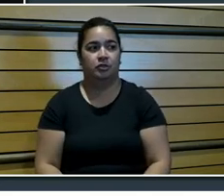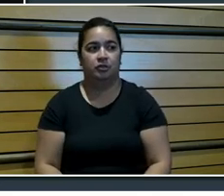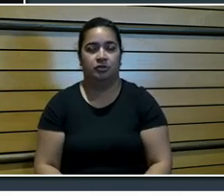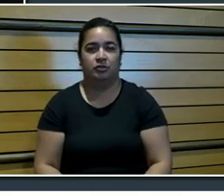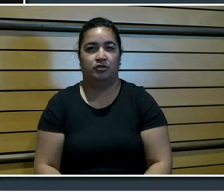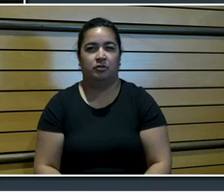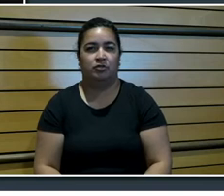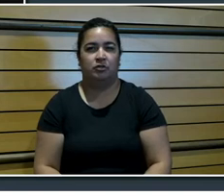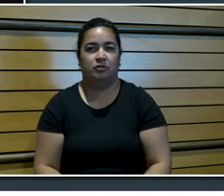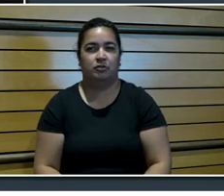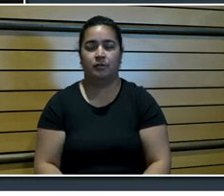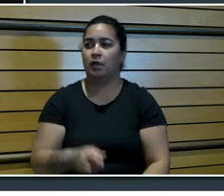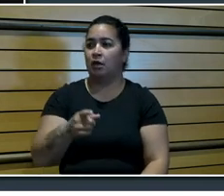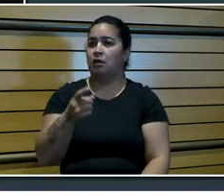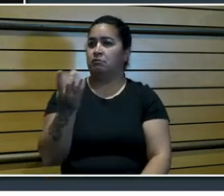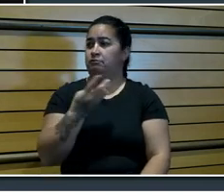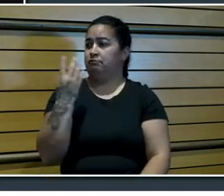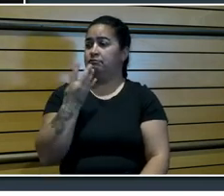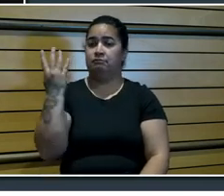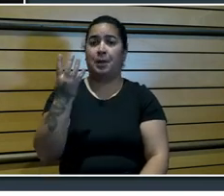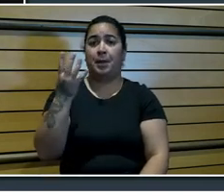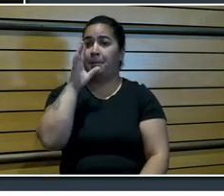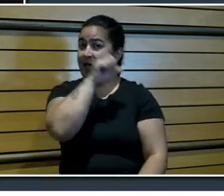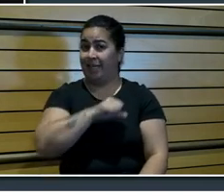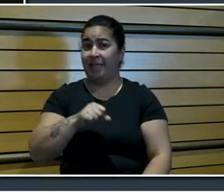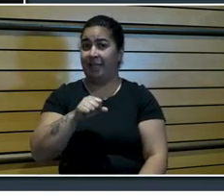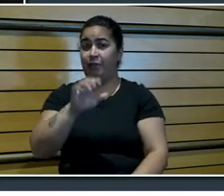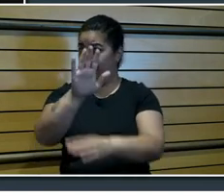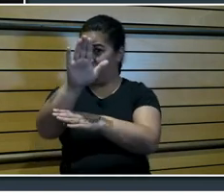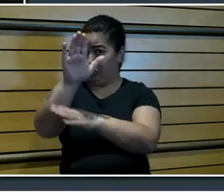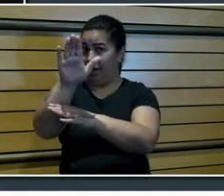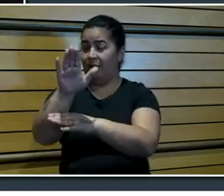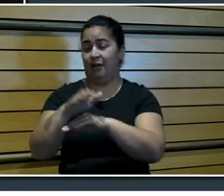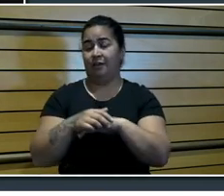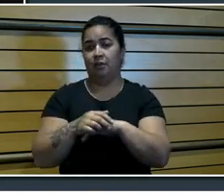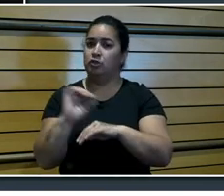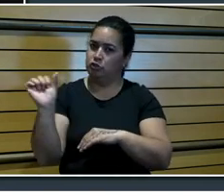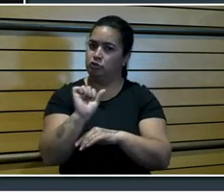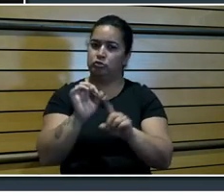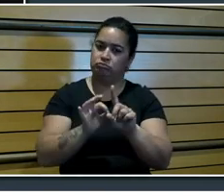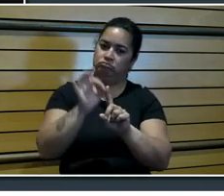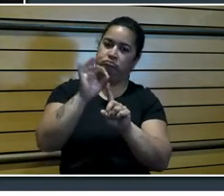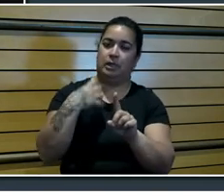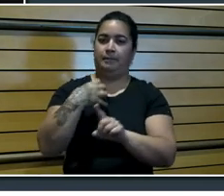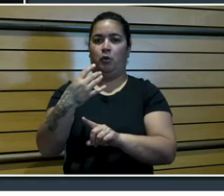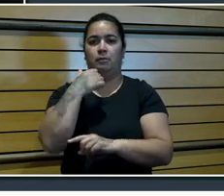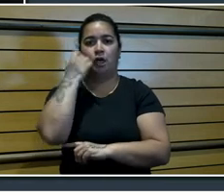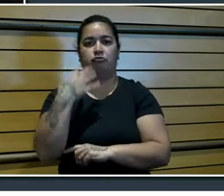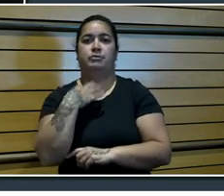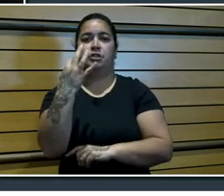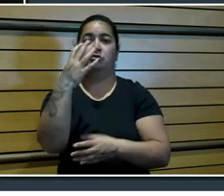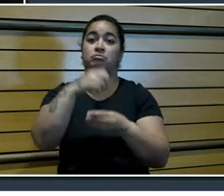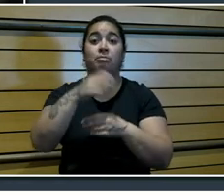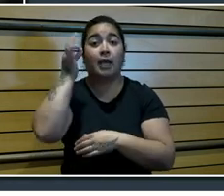We believe as the youth that this is the way of the future, increasing our Māori representation in